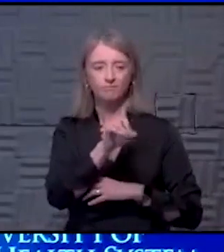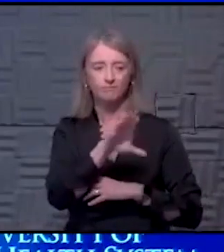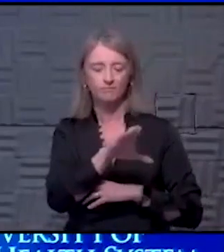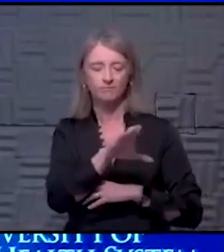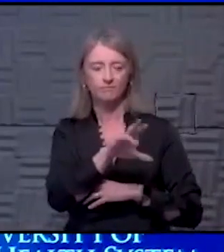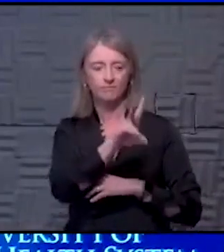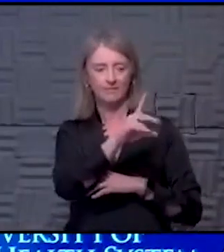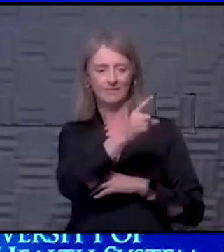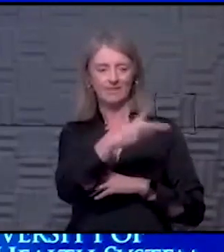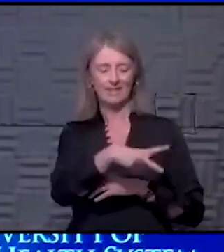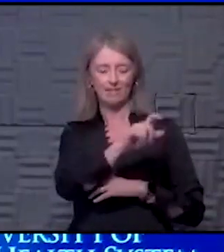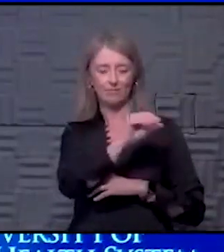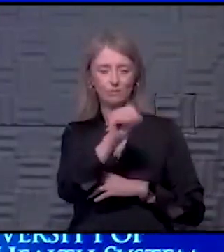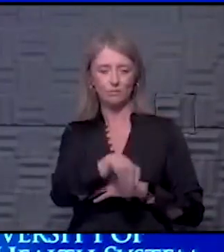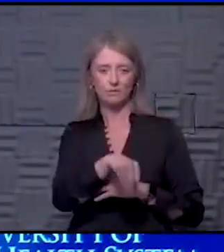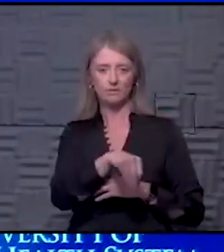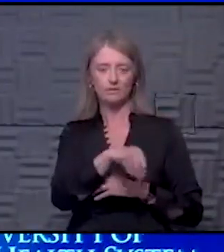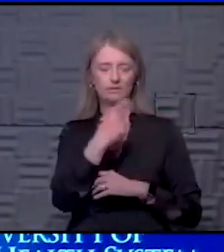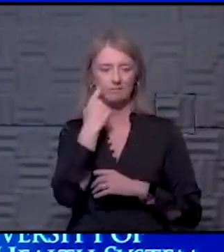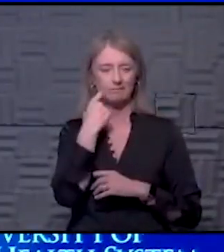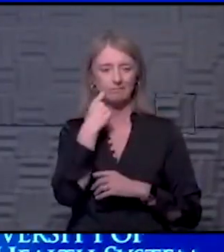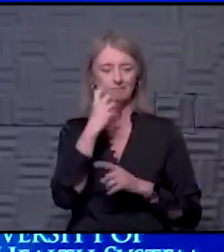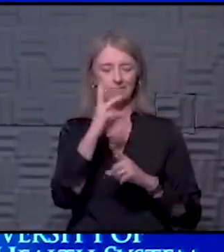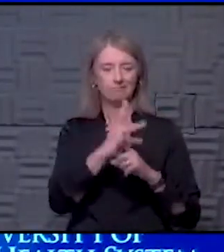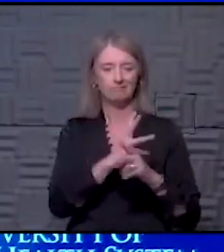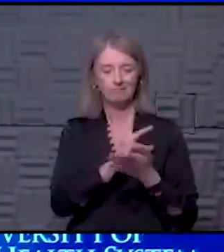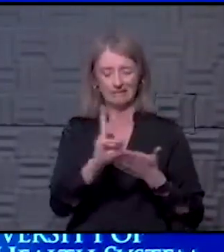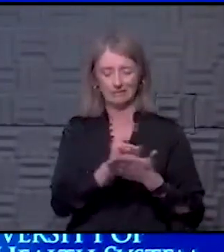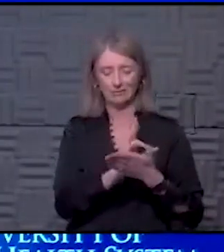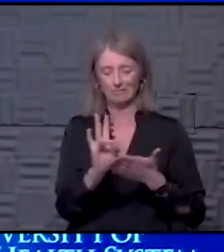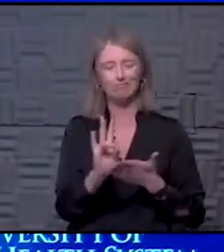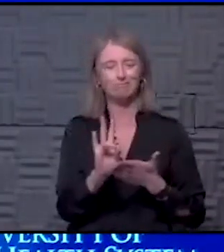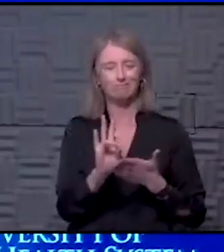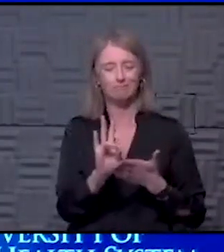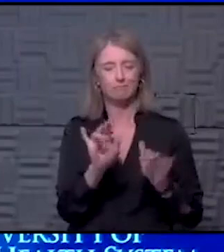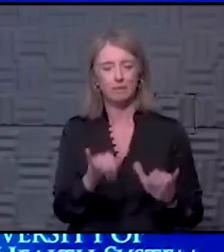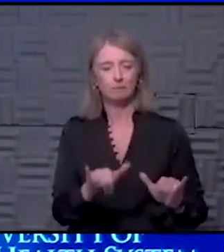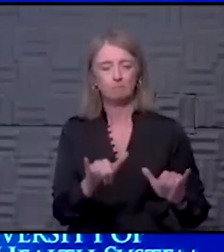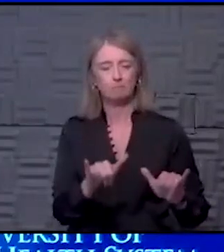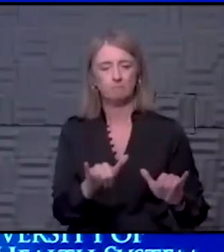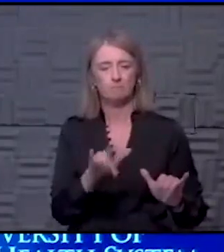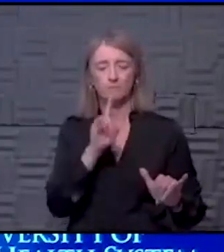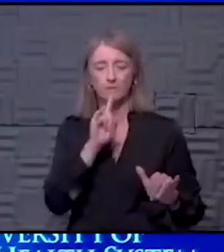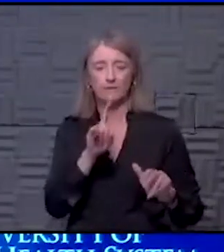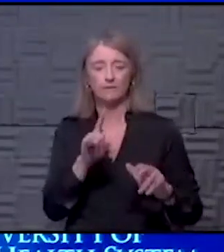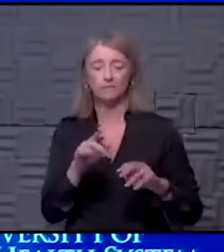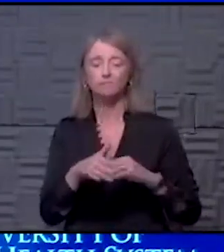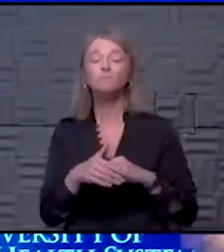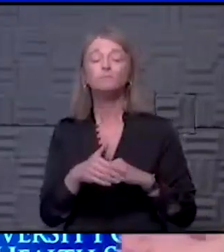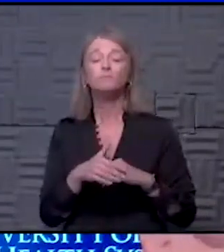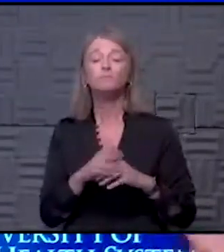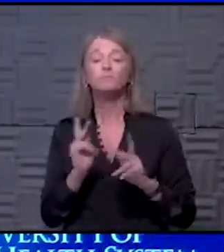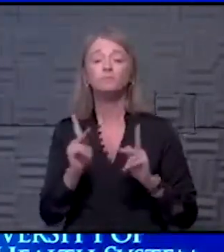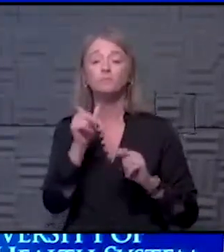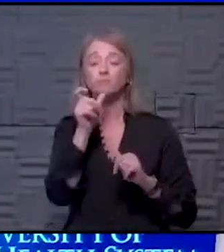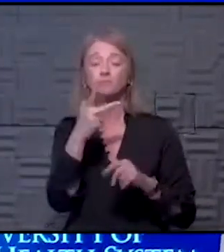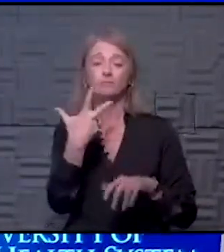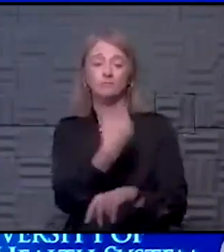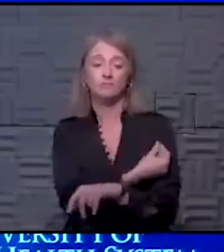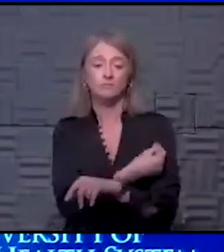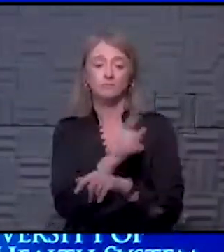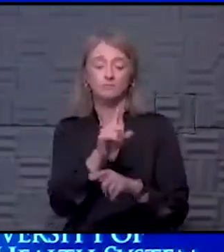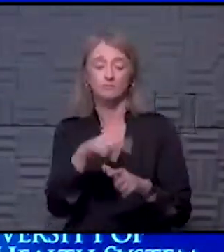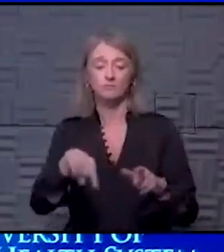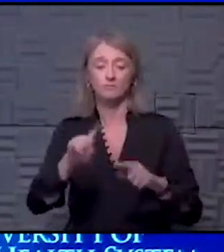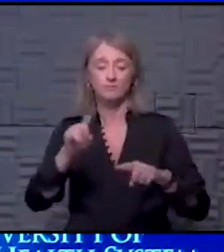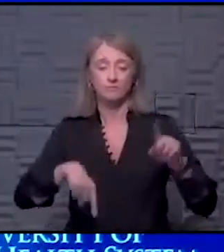and 7.5% in the last 6 or 7 weeks. So it really appears that the decrease is in those who've been vaccinated, and the rest